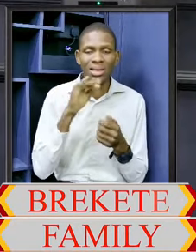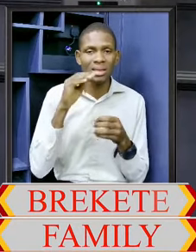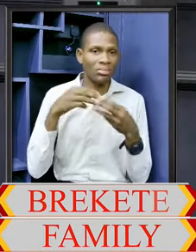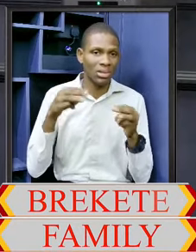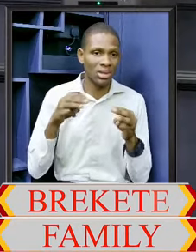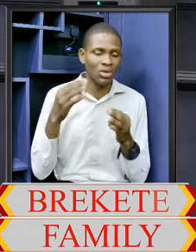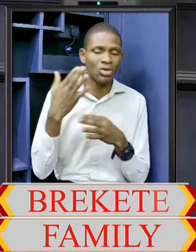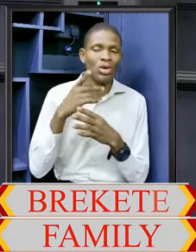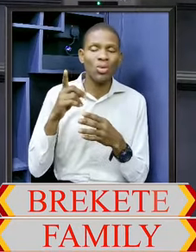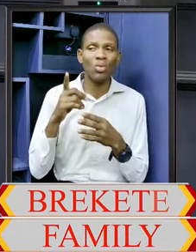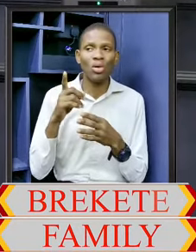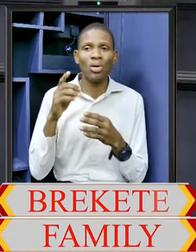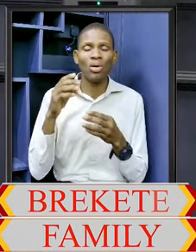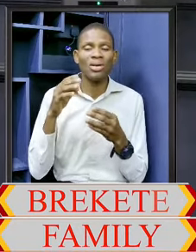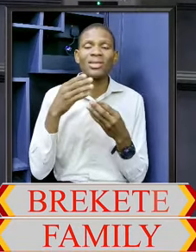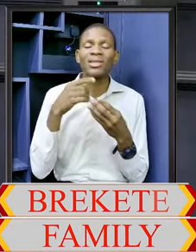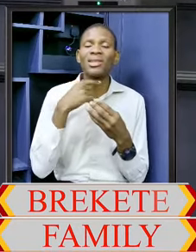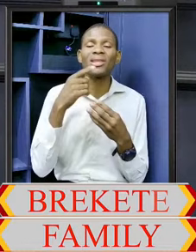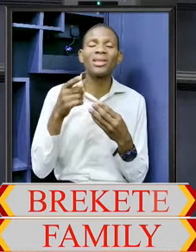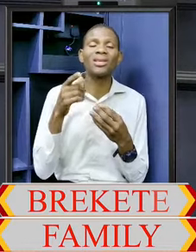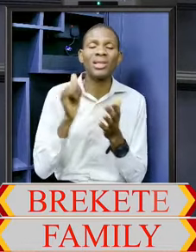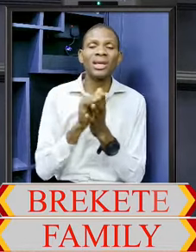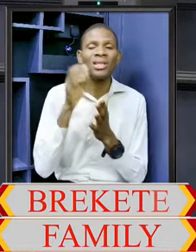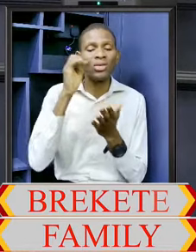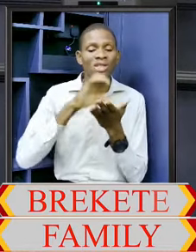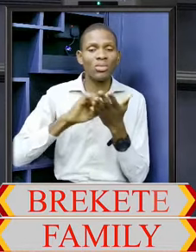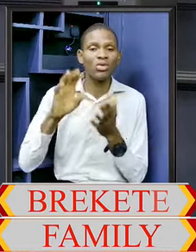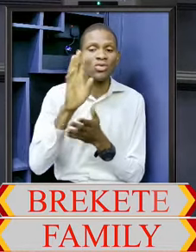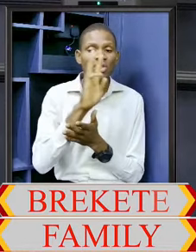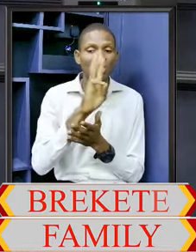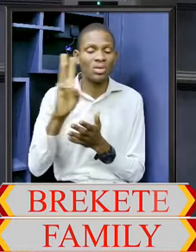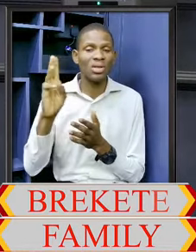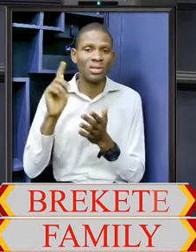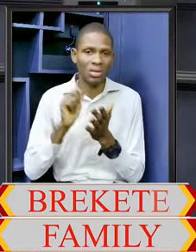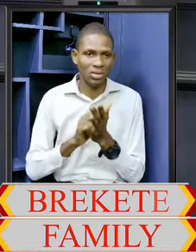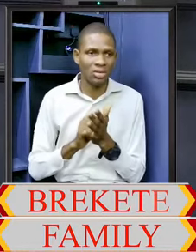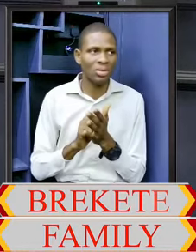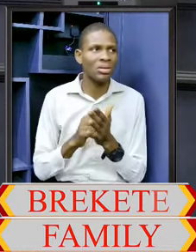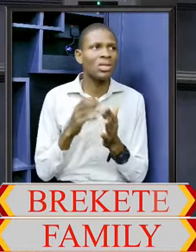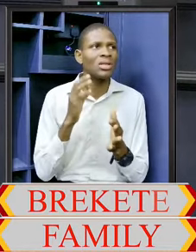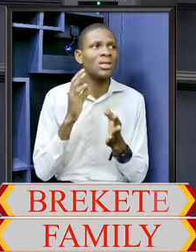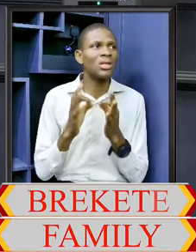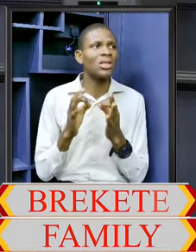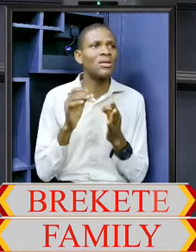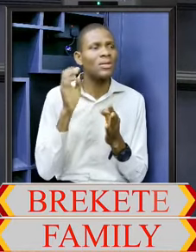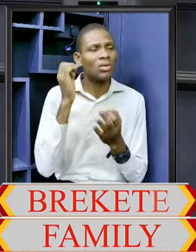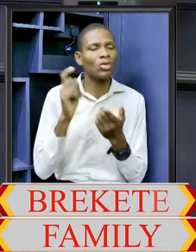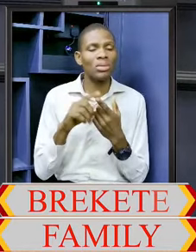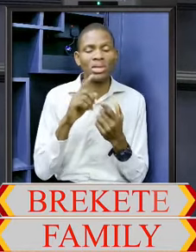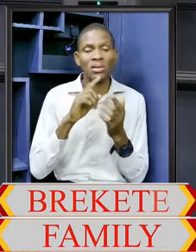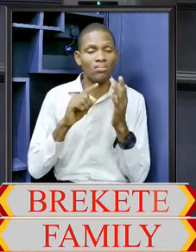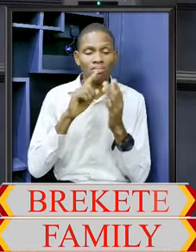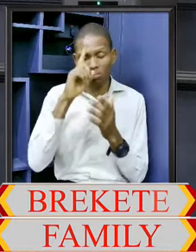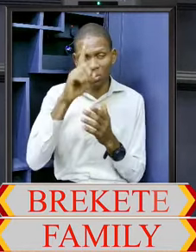remove 600,000 naira. If you want to be smart about it, the best you would have done is to say,